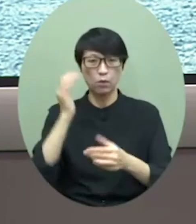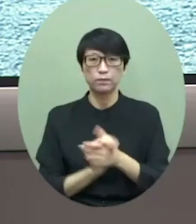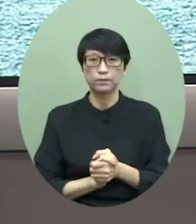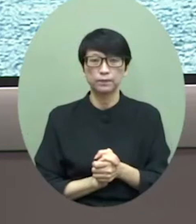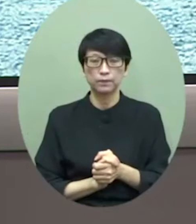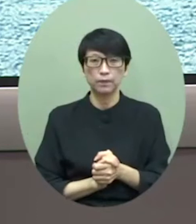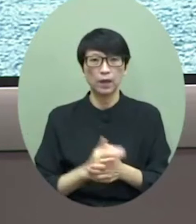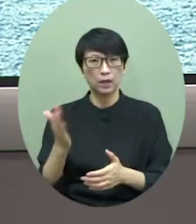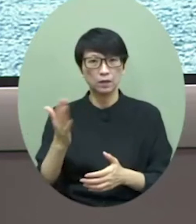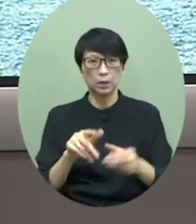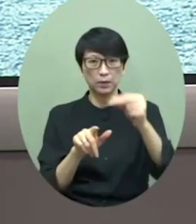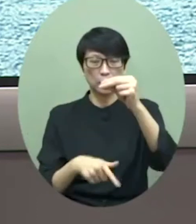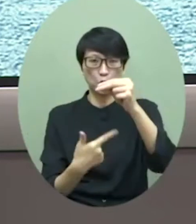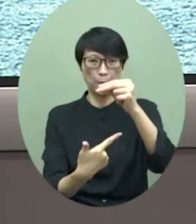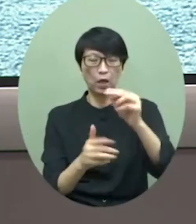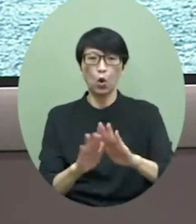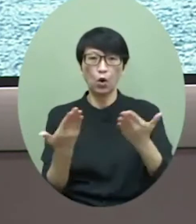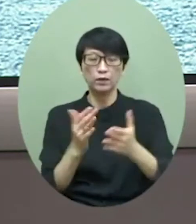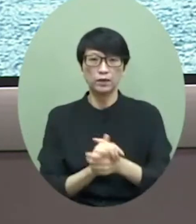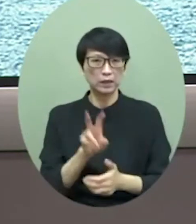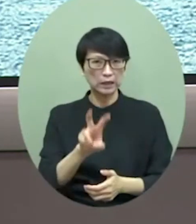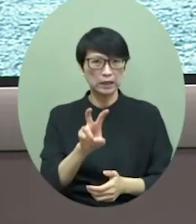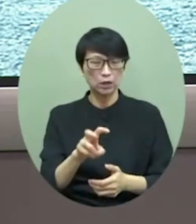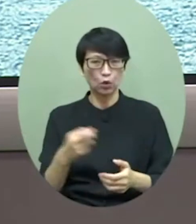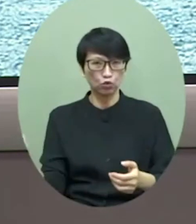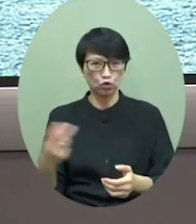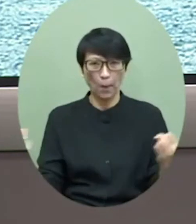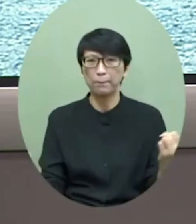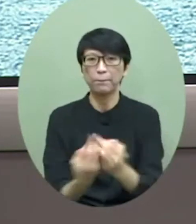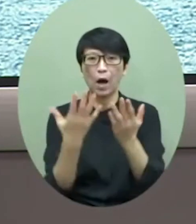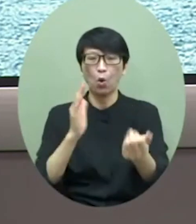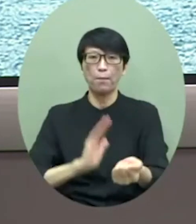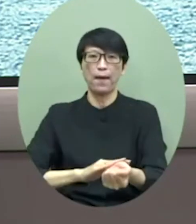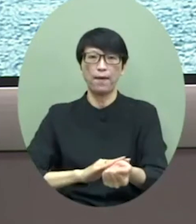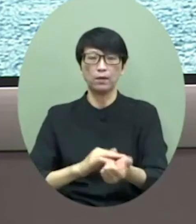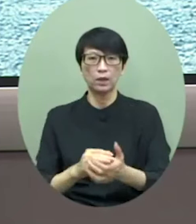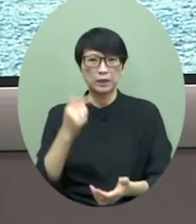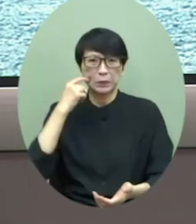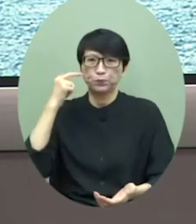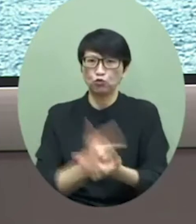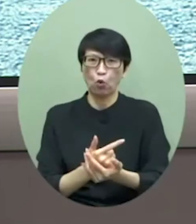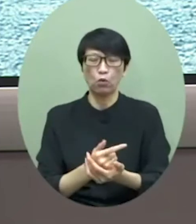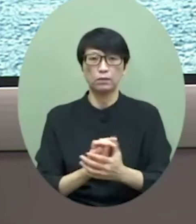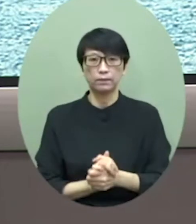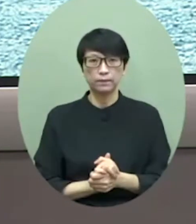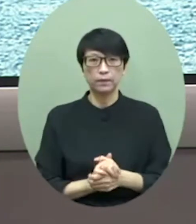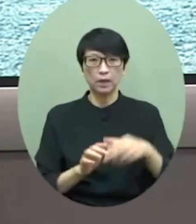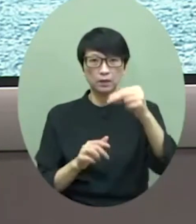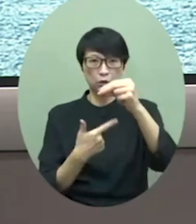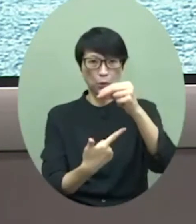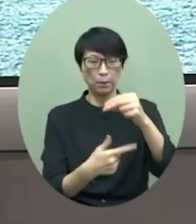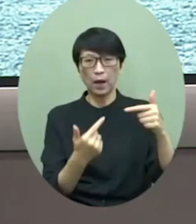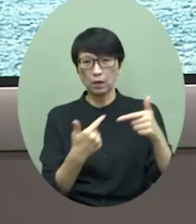to avoid cross-infection. But then starting from about the 8th of July, we have seen a serious outbreak.